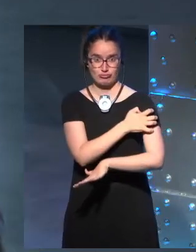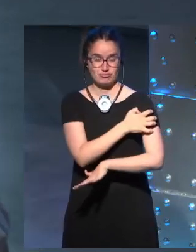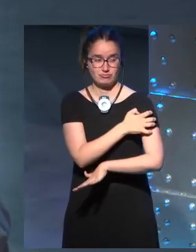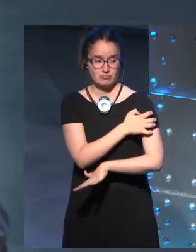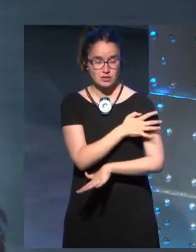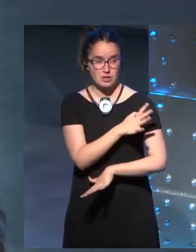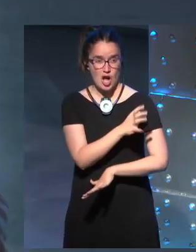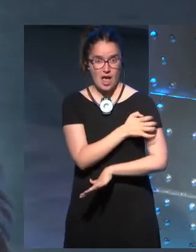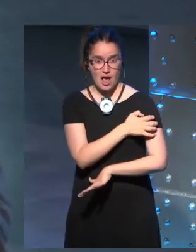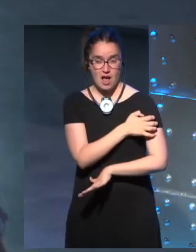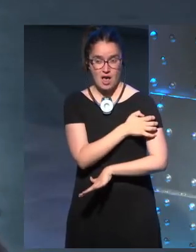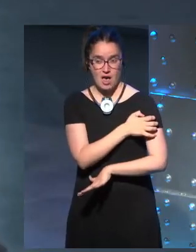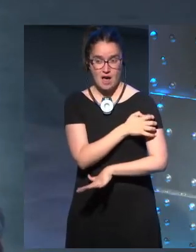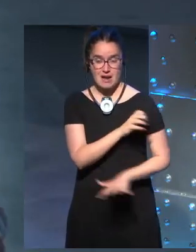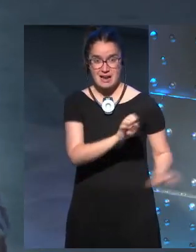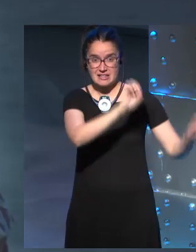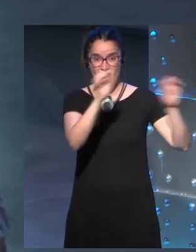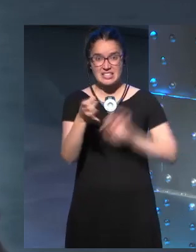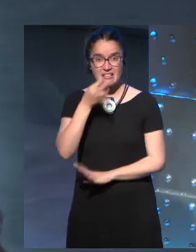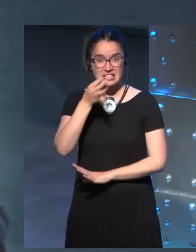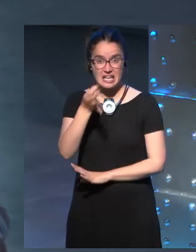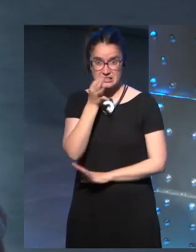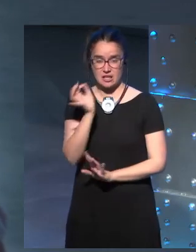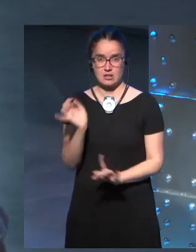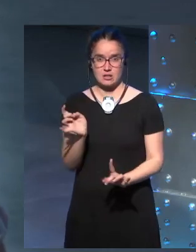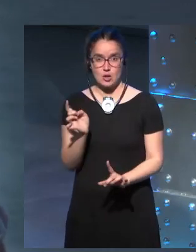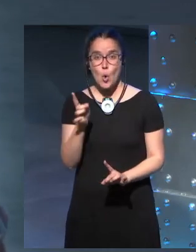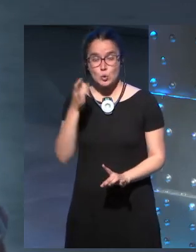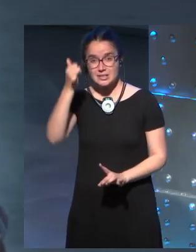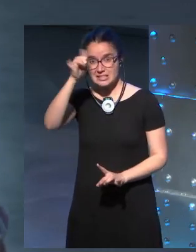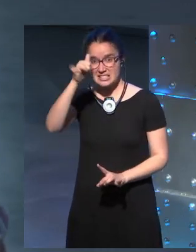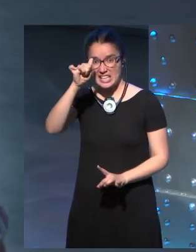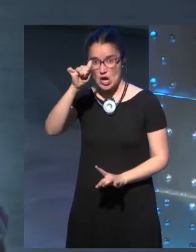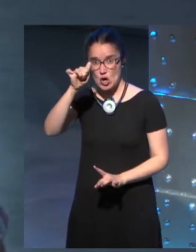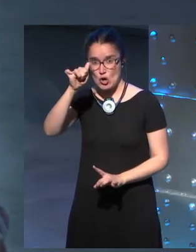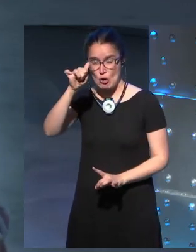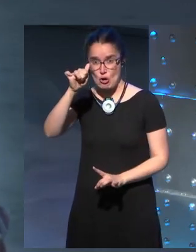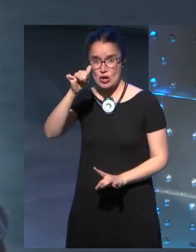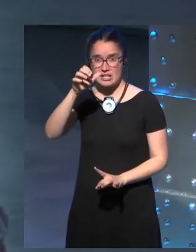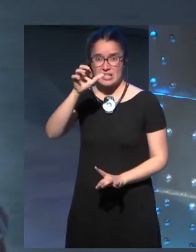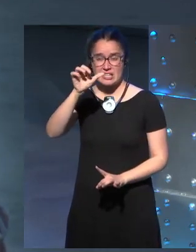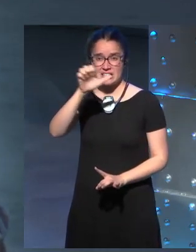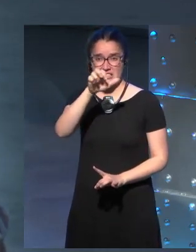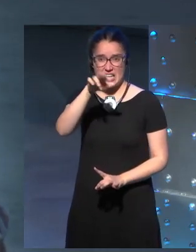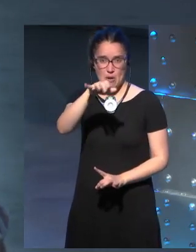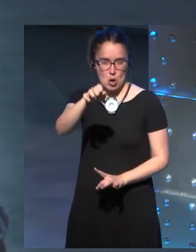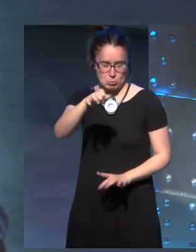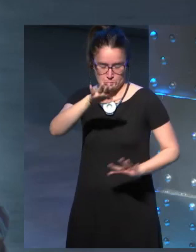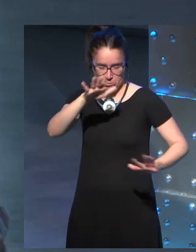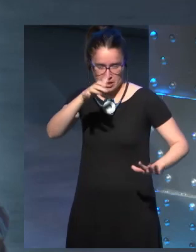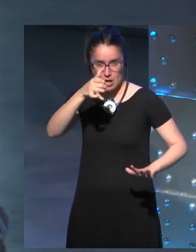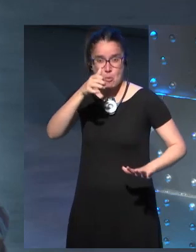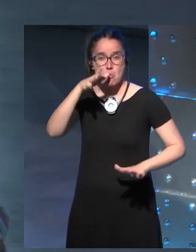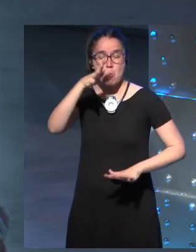the Chelsea defender, the Serbian guy, I forget his name. Ivanovic. He bit Ivanovic.